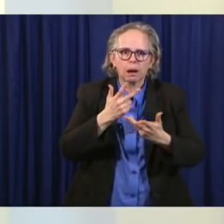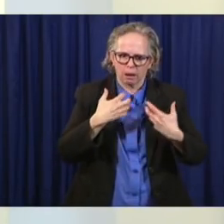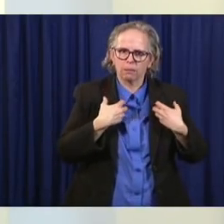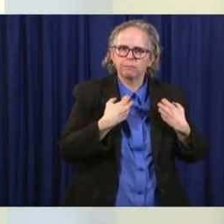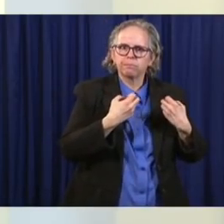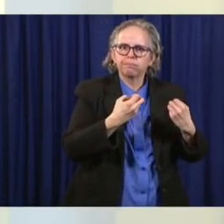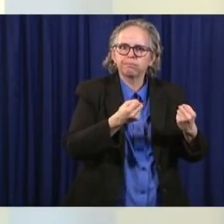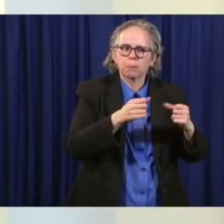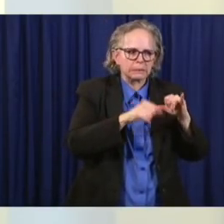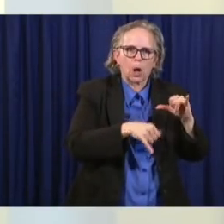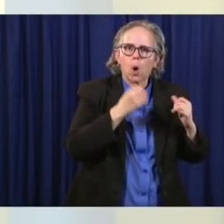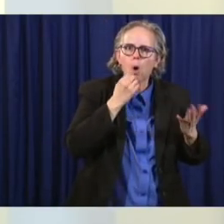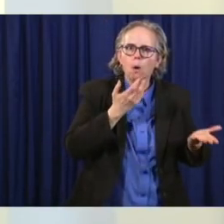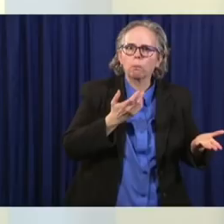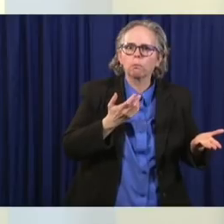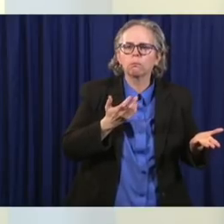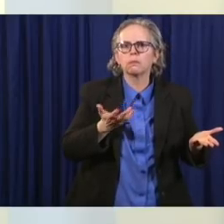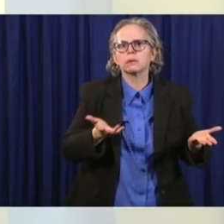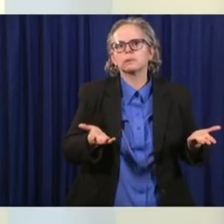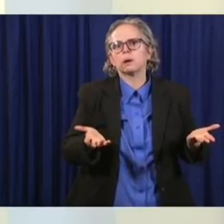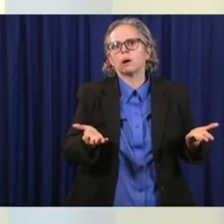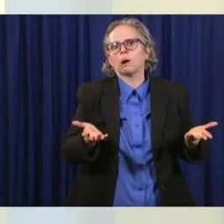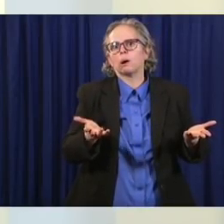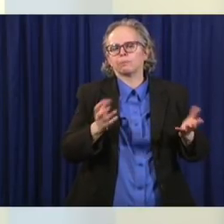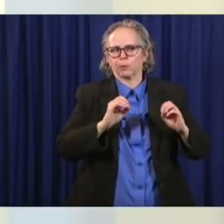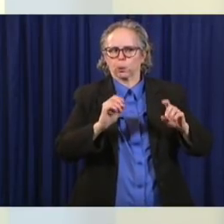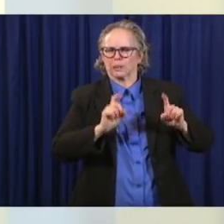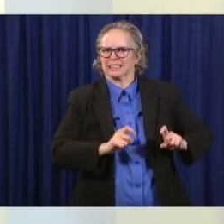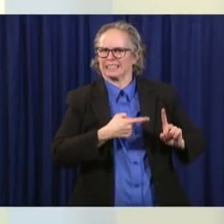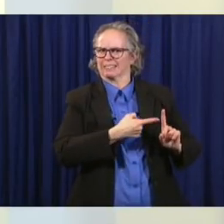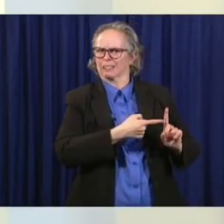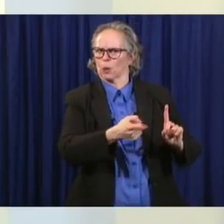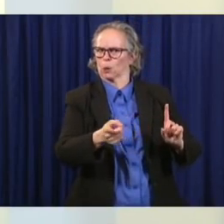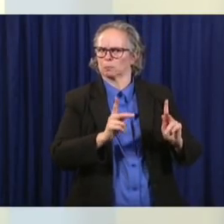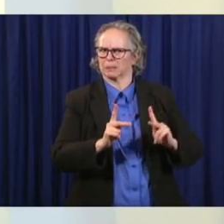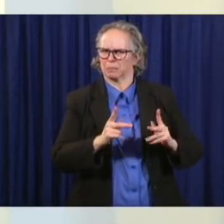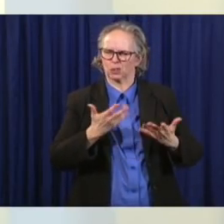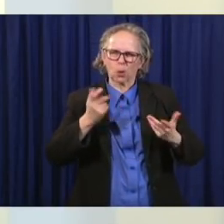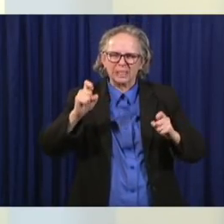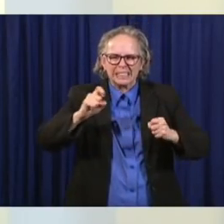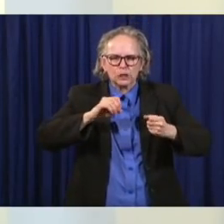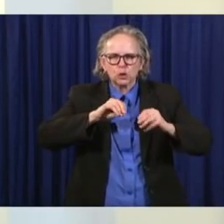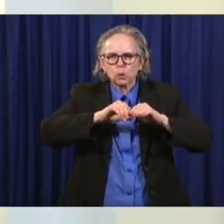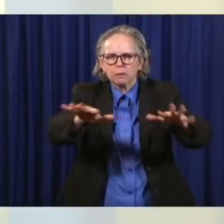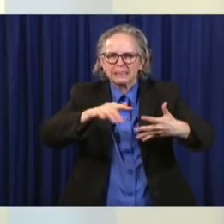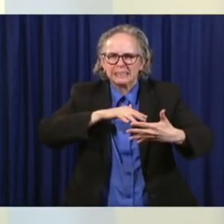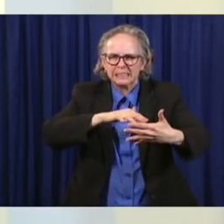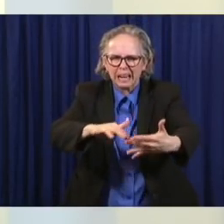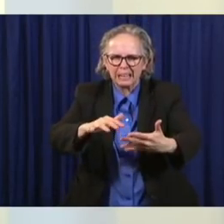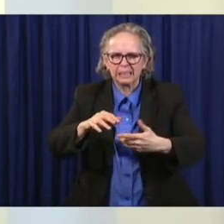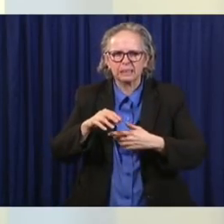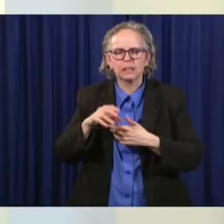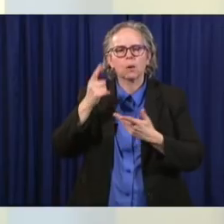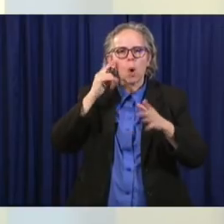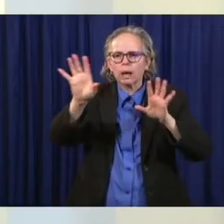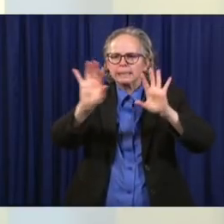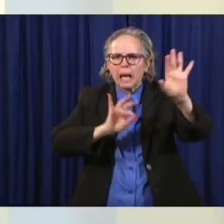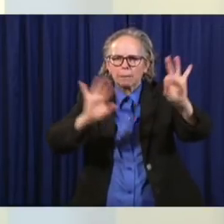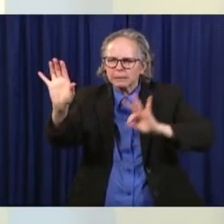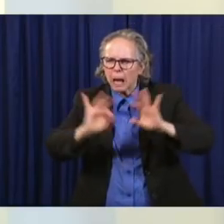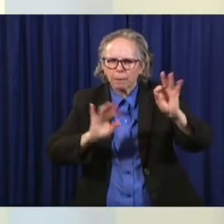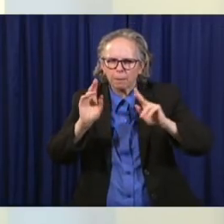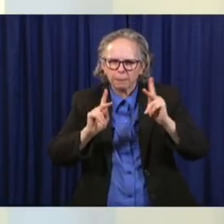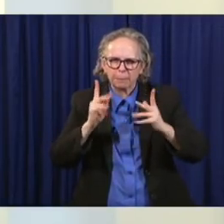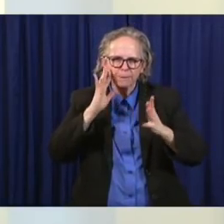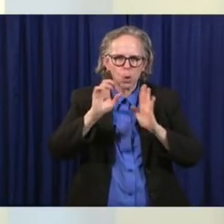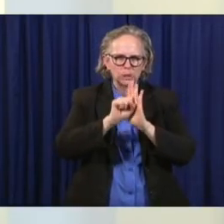to be tested. So this study on prevalence will be a sample across the state. That'll begin to give us an incidence number that we